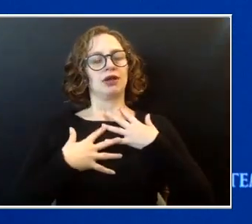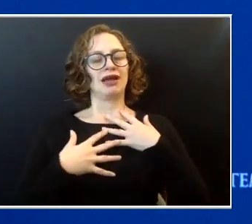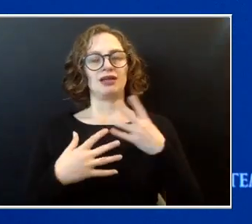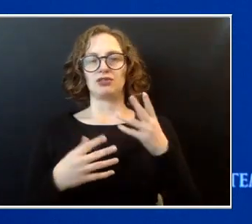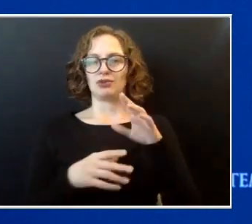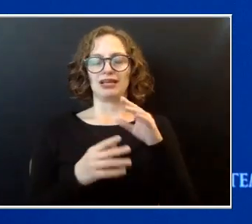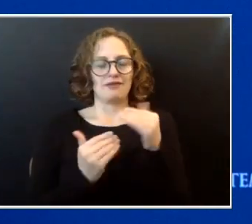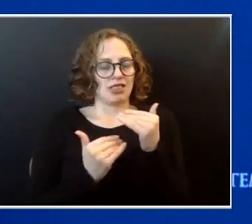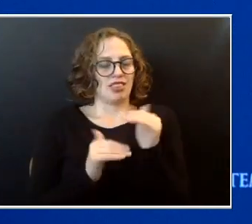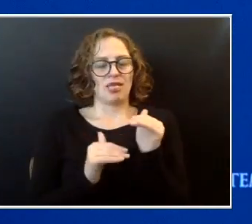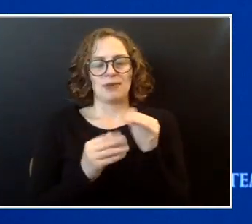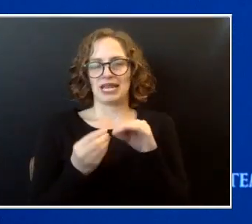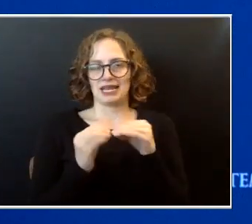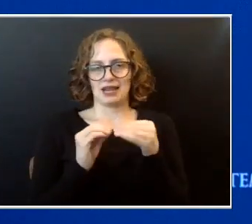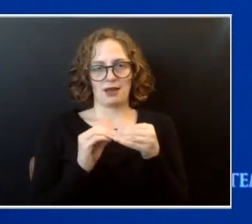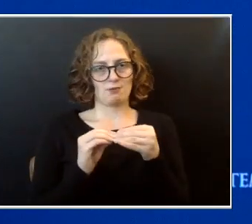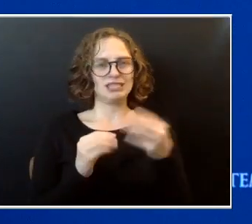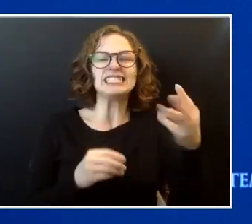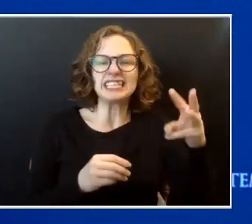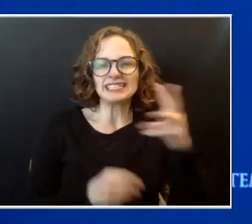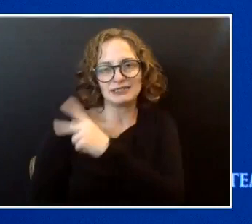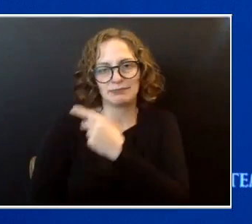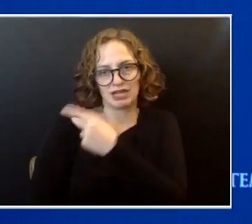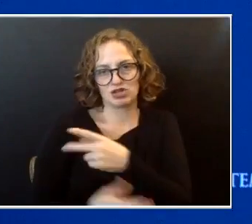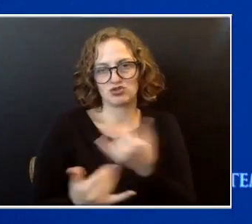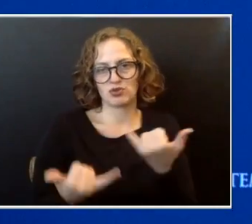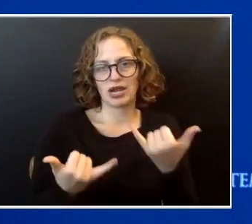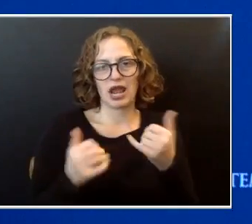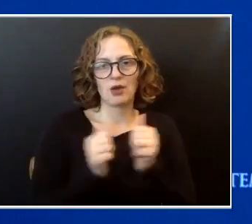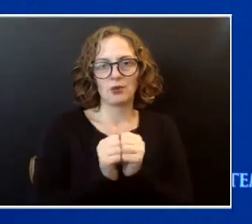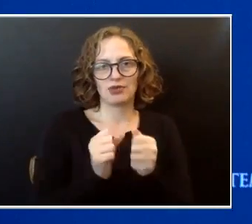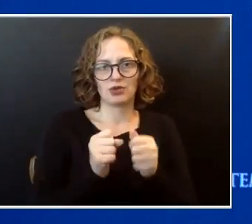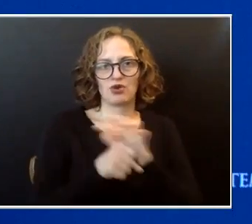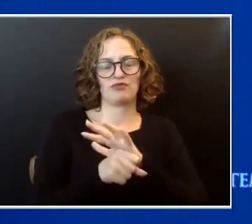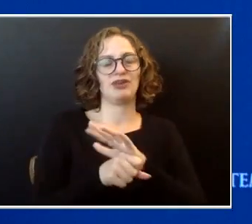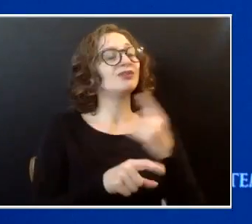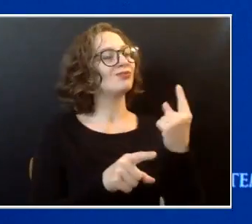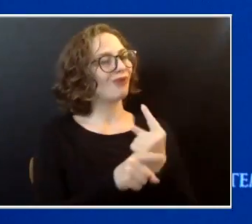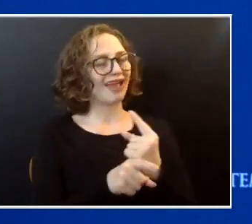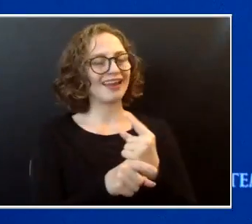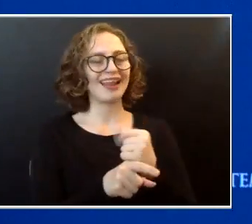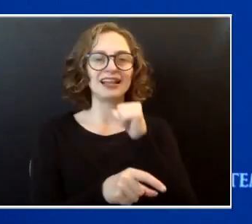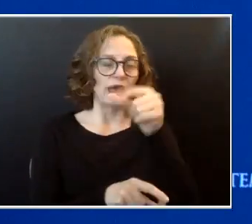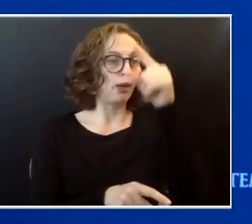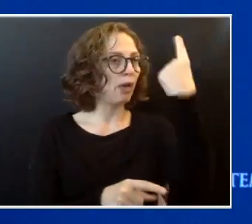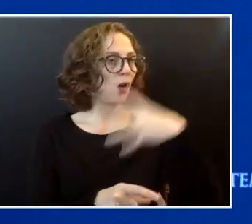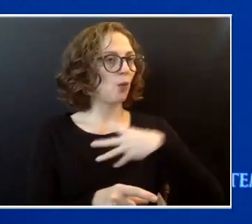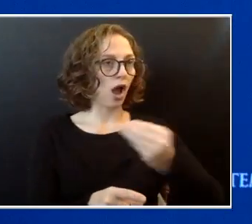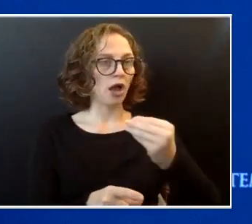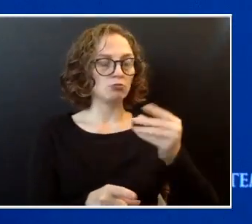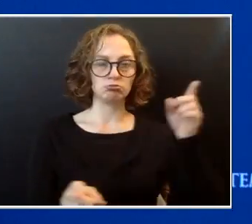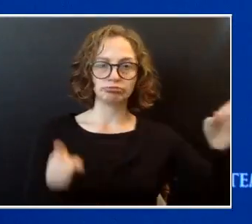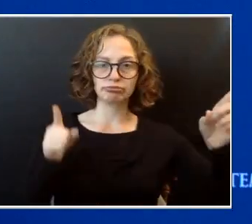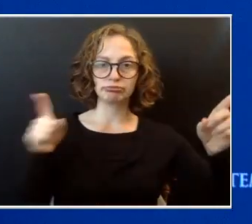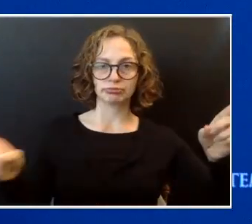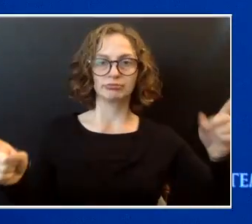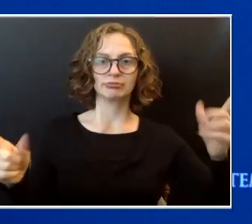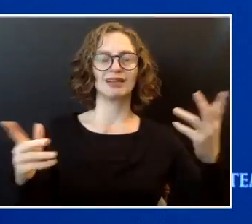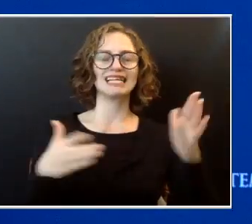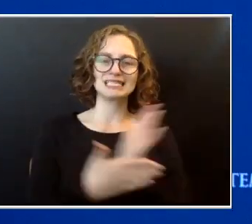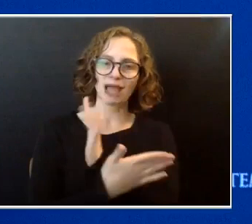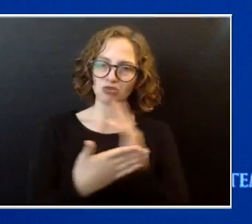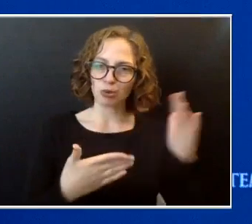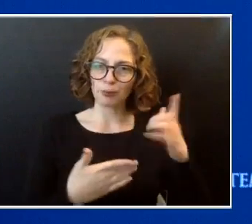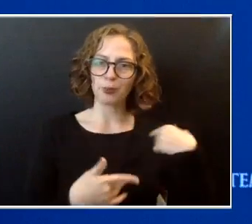black or white. There is a spectrum, and again, what we're trying to do is reduce the risk of transmission, and you know, because you have special populations